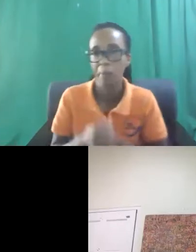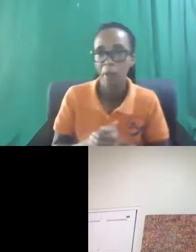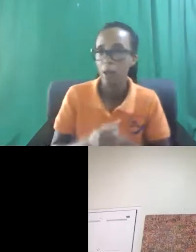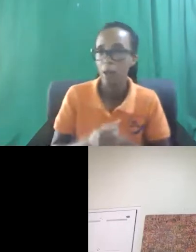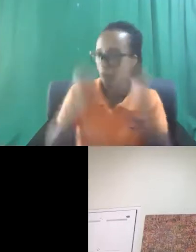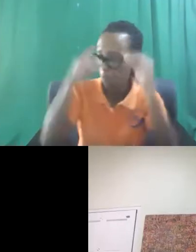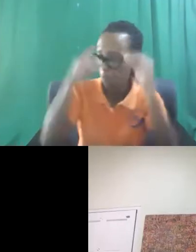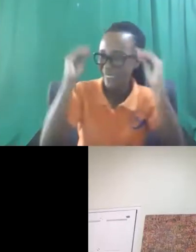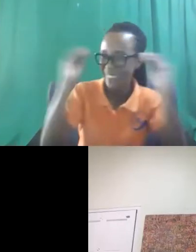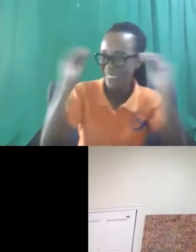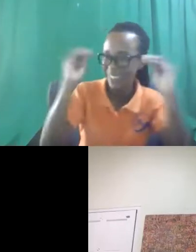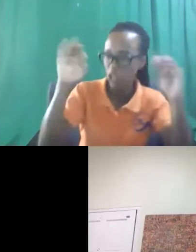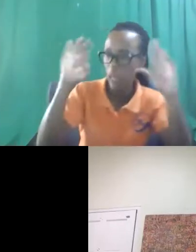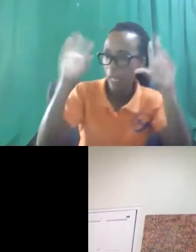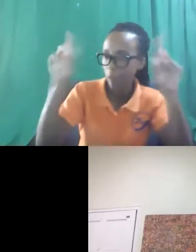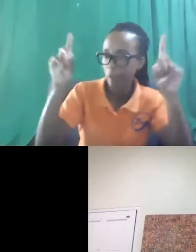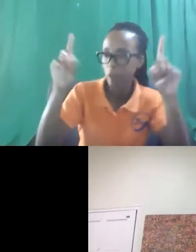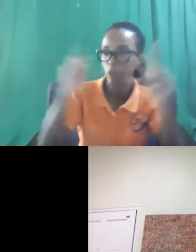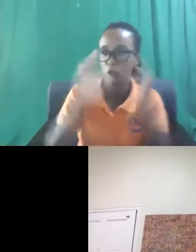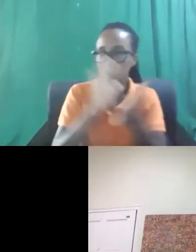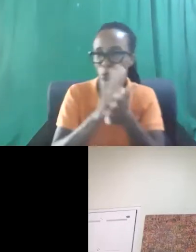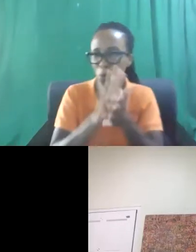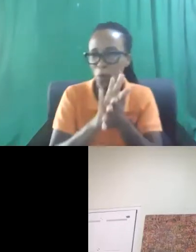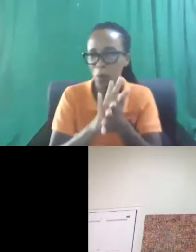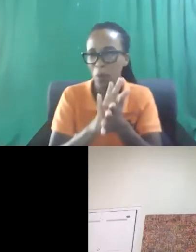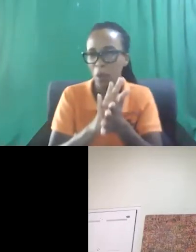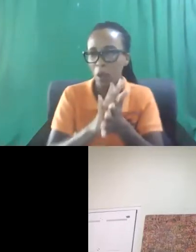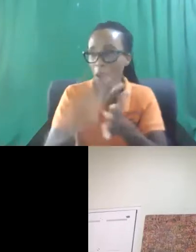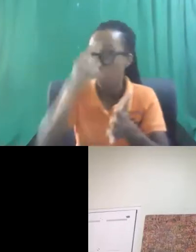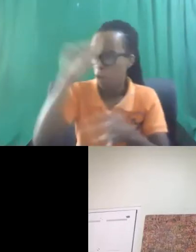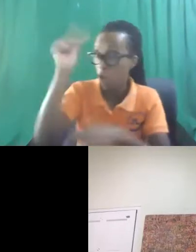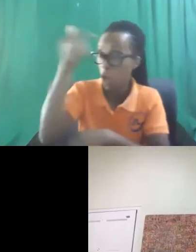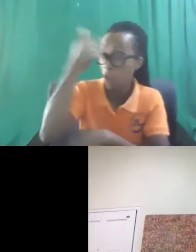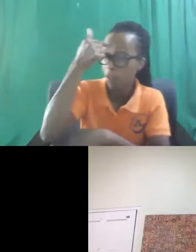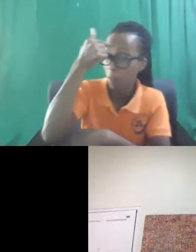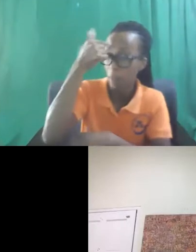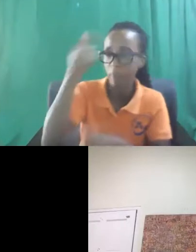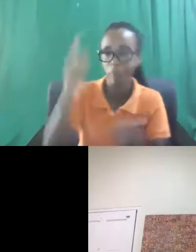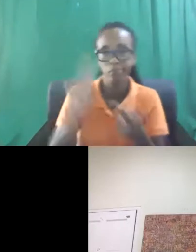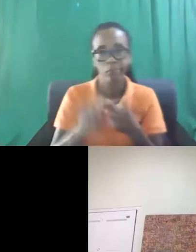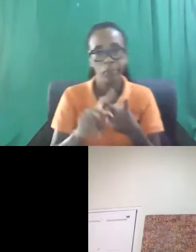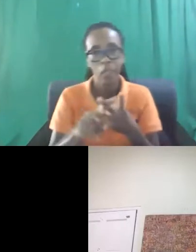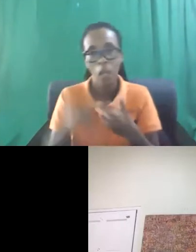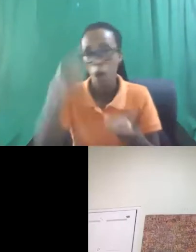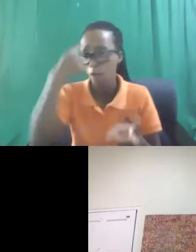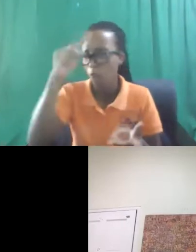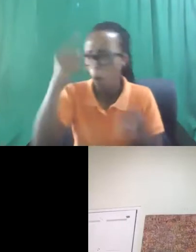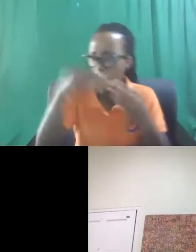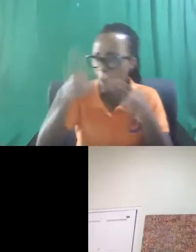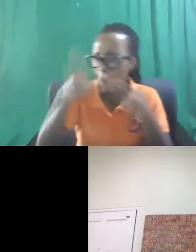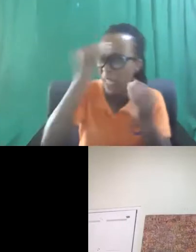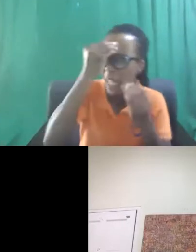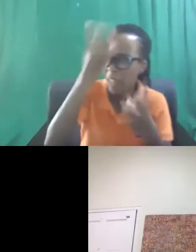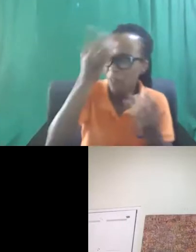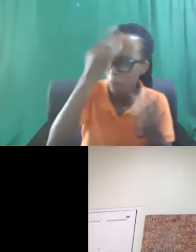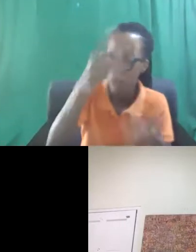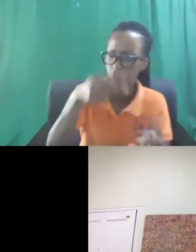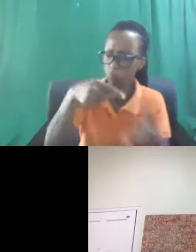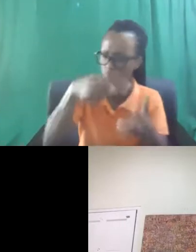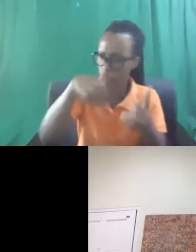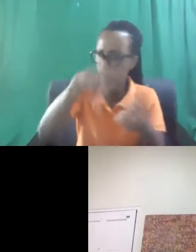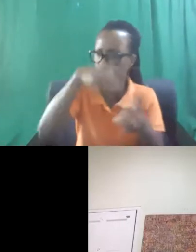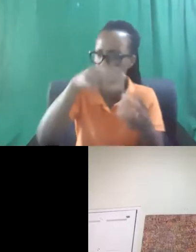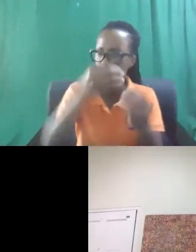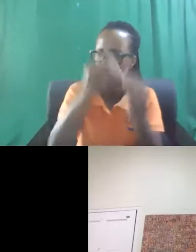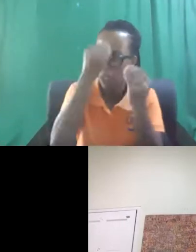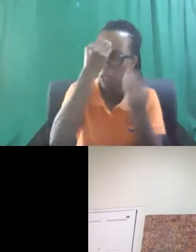going to school, like government, providing public information, all of that kind of stuff. So I feel like